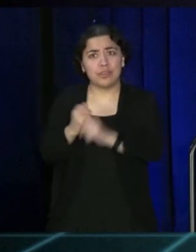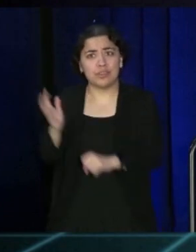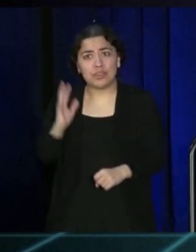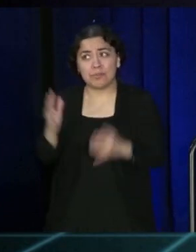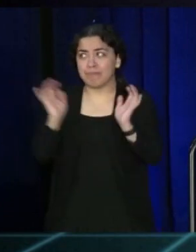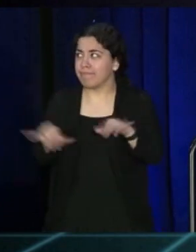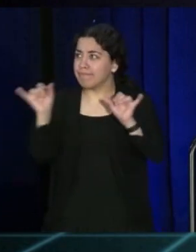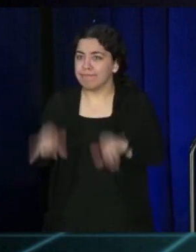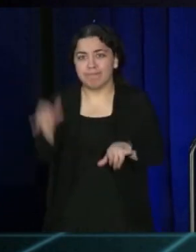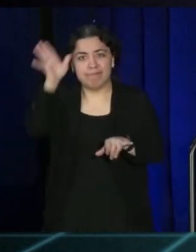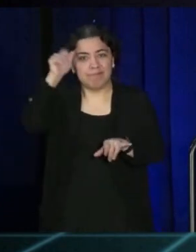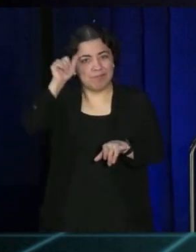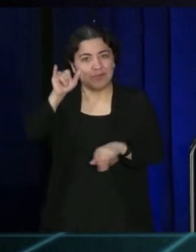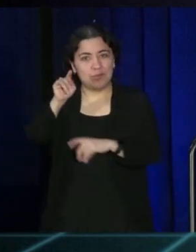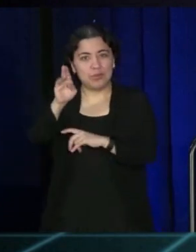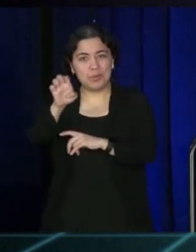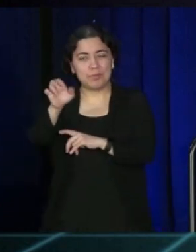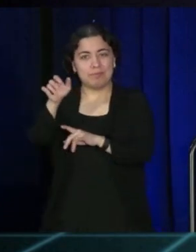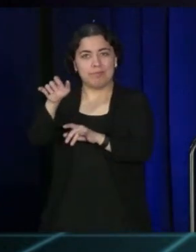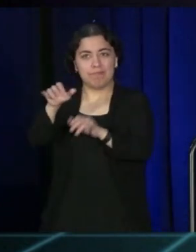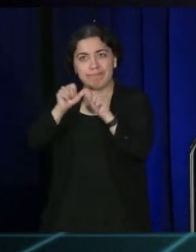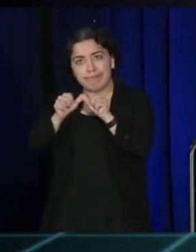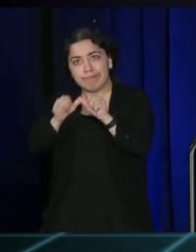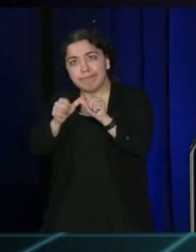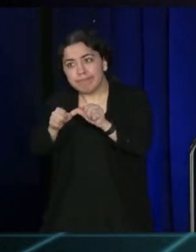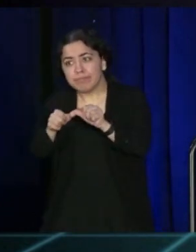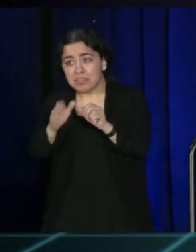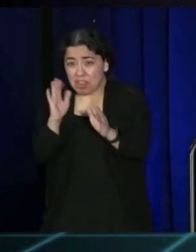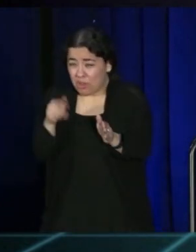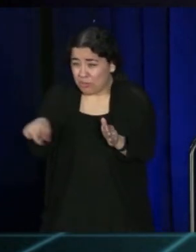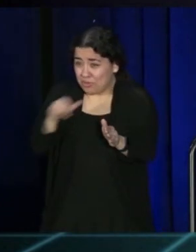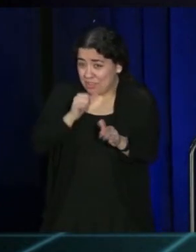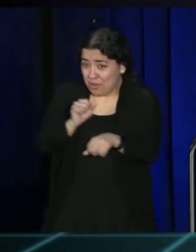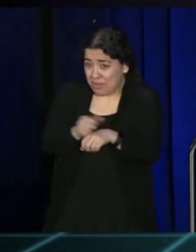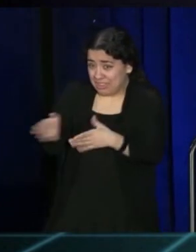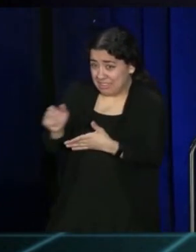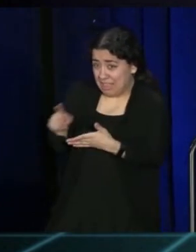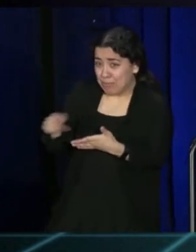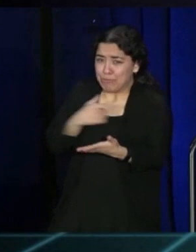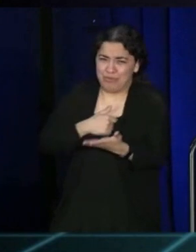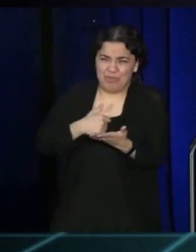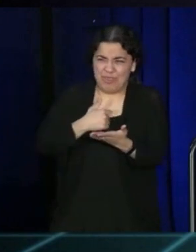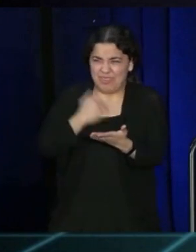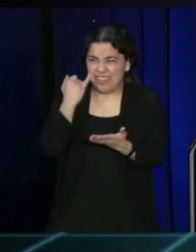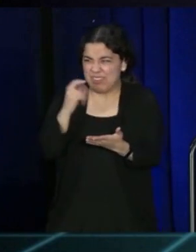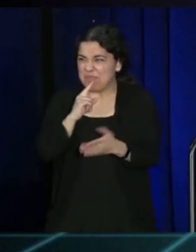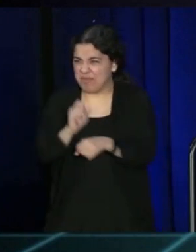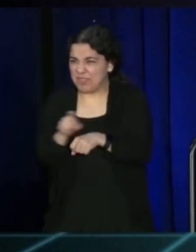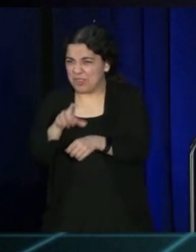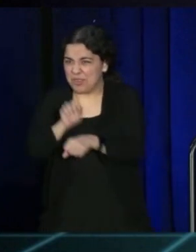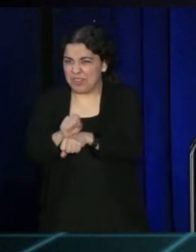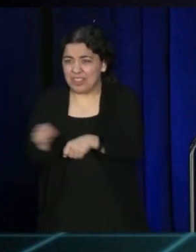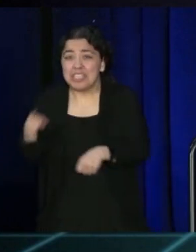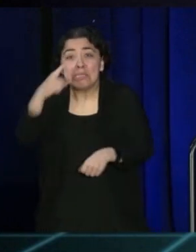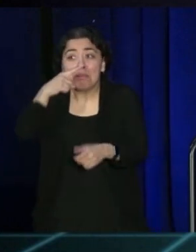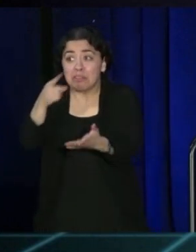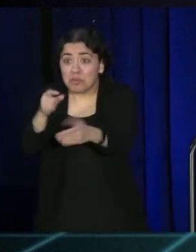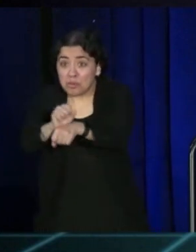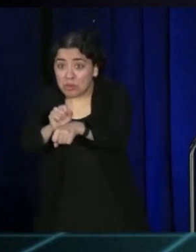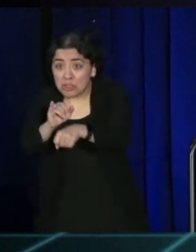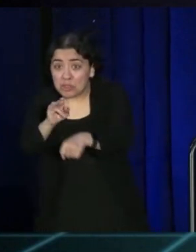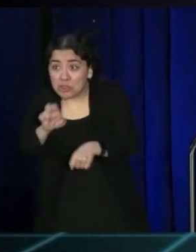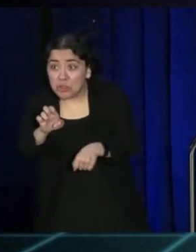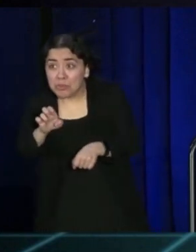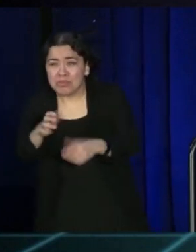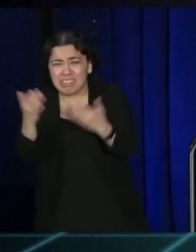this. I do hope none of you work on these apps, and I'm sorry if you do. But if you do work on YouTube, could you please fix this?